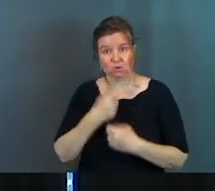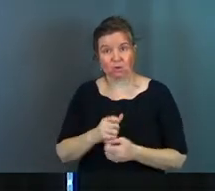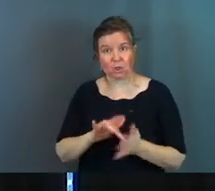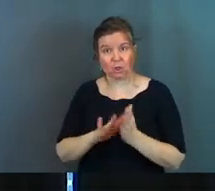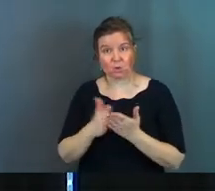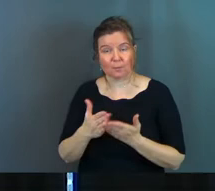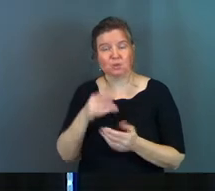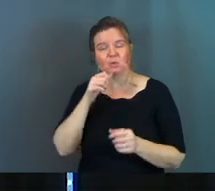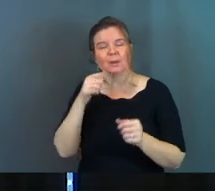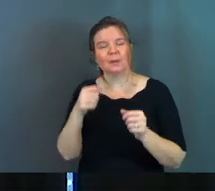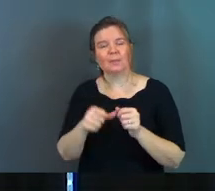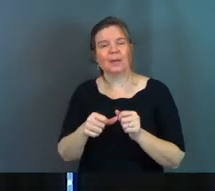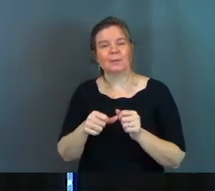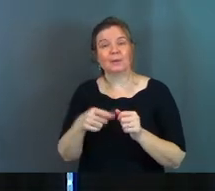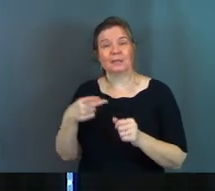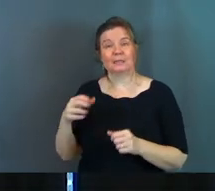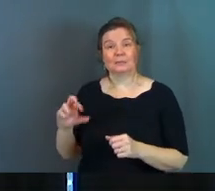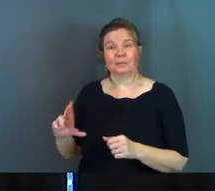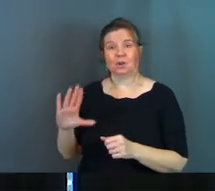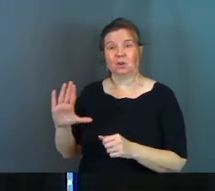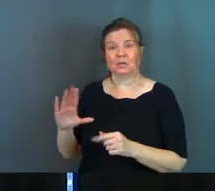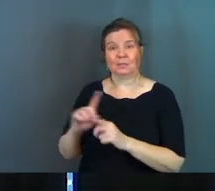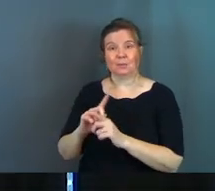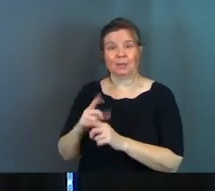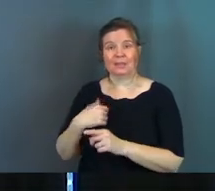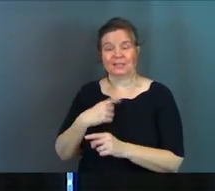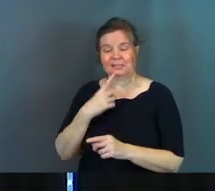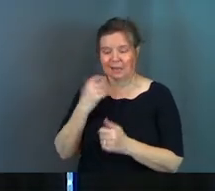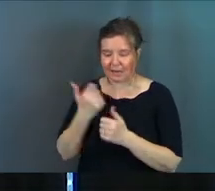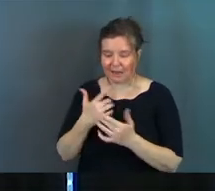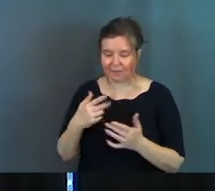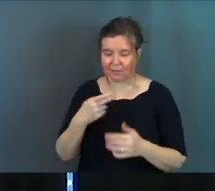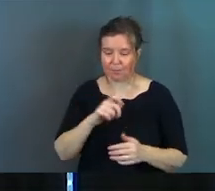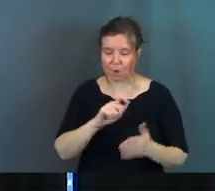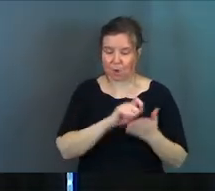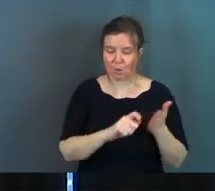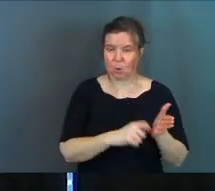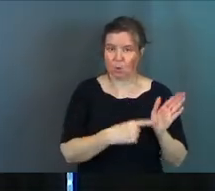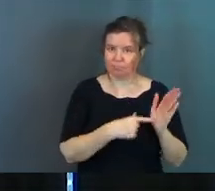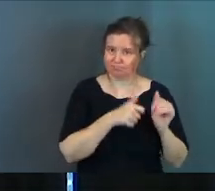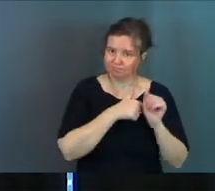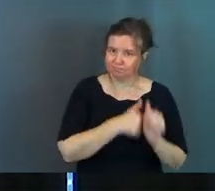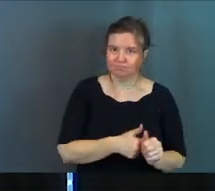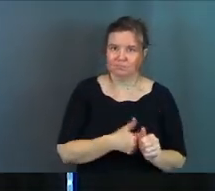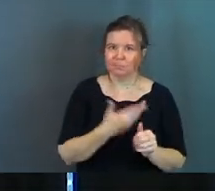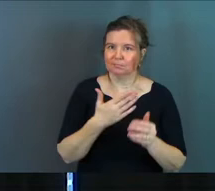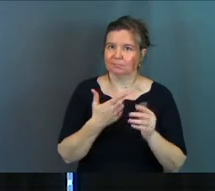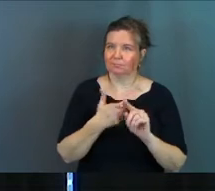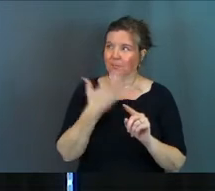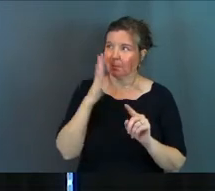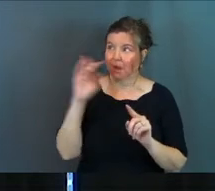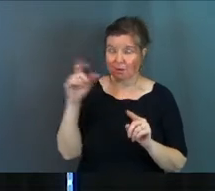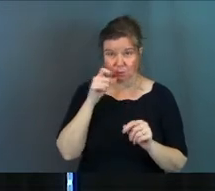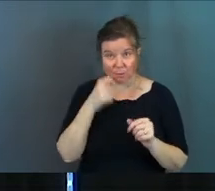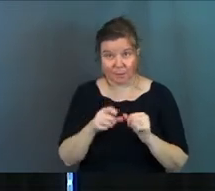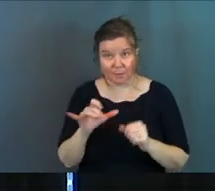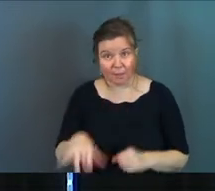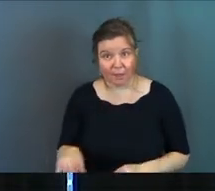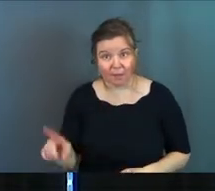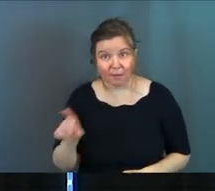the scripture, do you remember that it was Peter in his epistle that said everything that Paul wrote is scripture? Do you remember